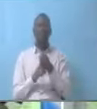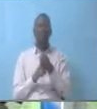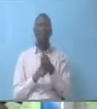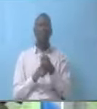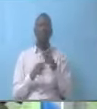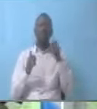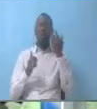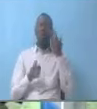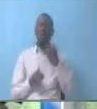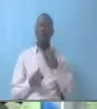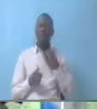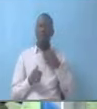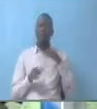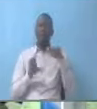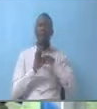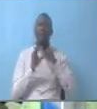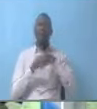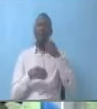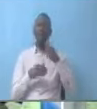members of the